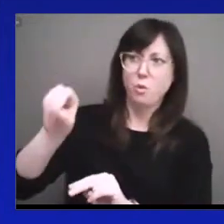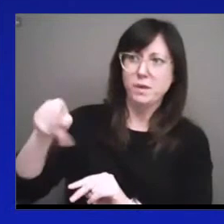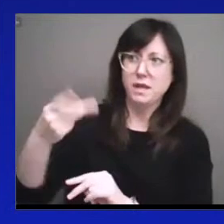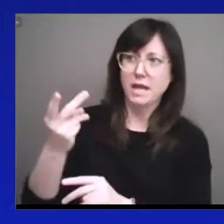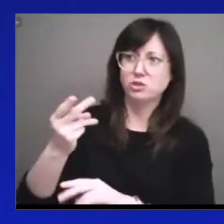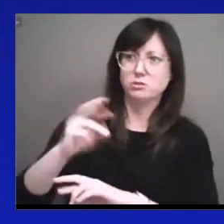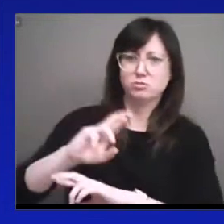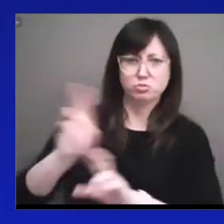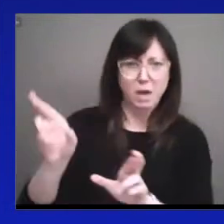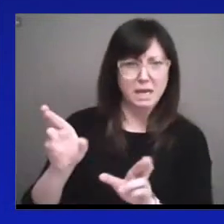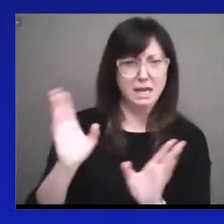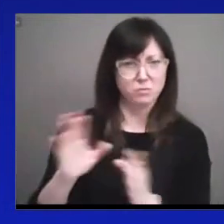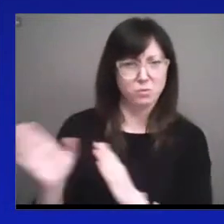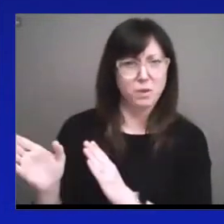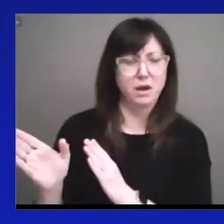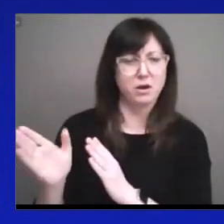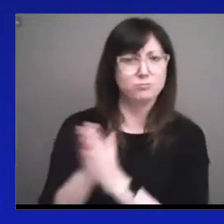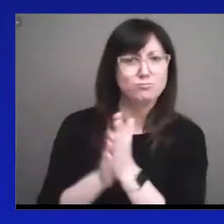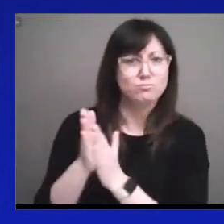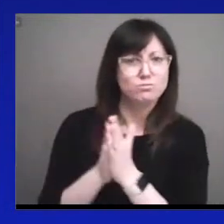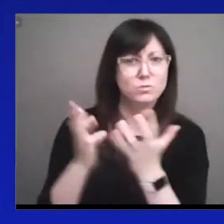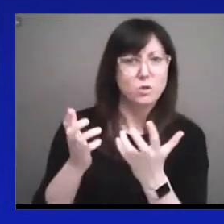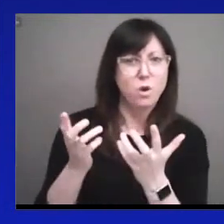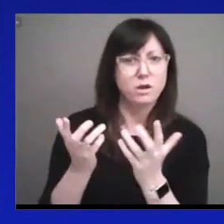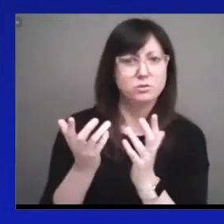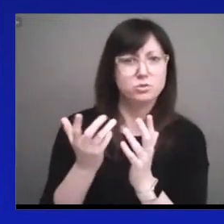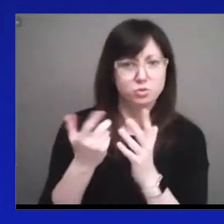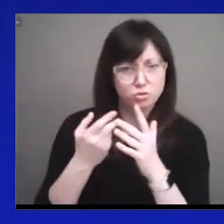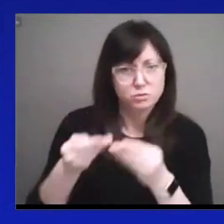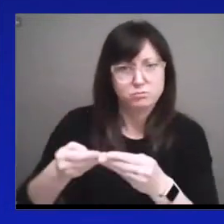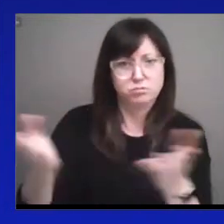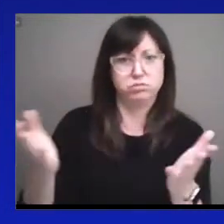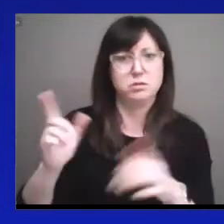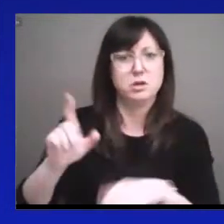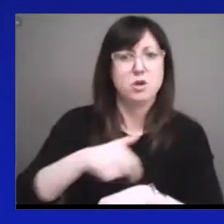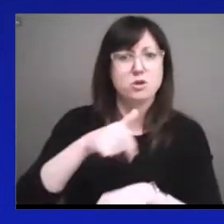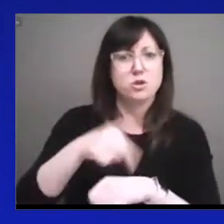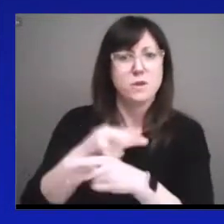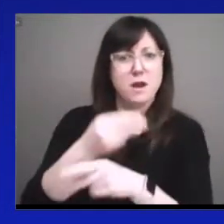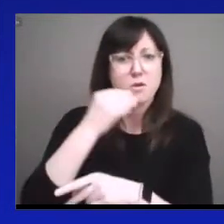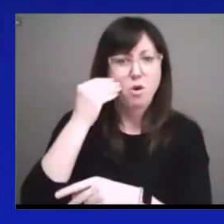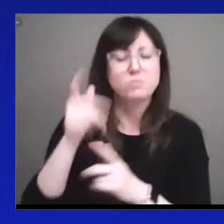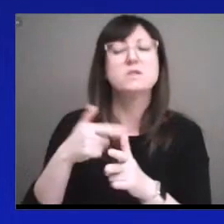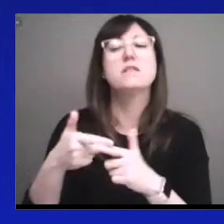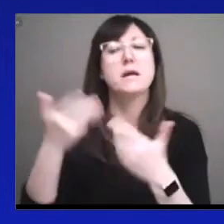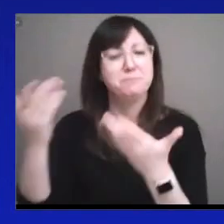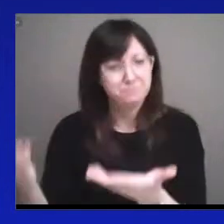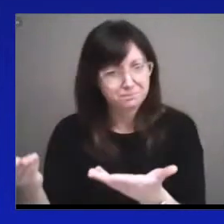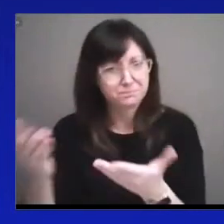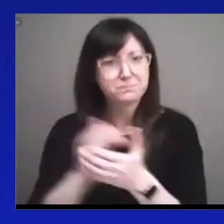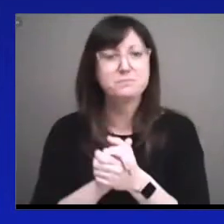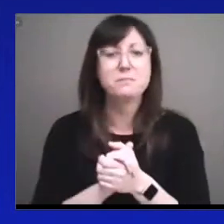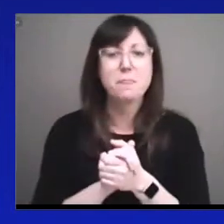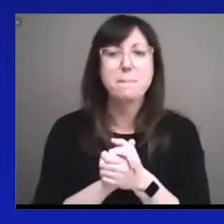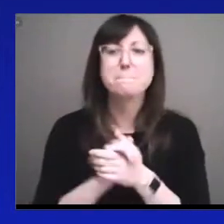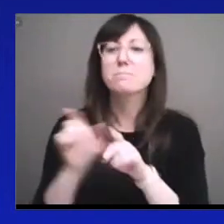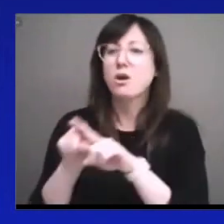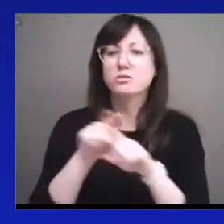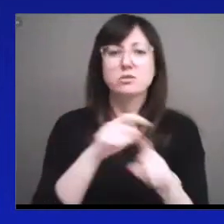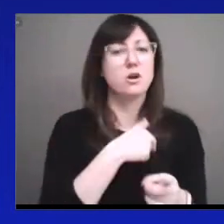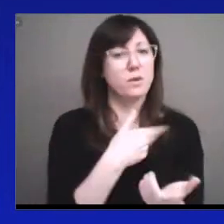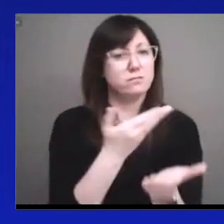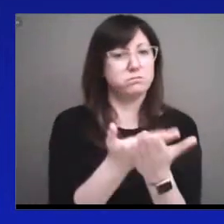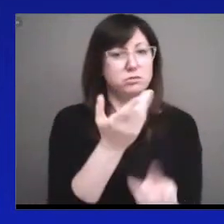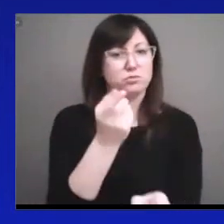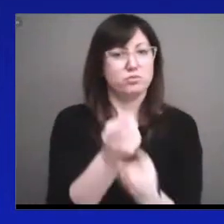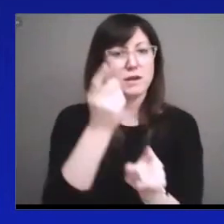effective. So I guess when they made this decision, they looked at us, and as Dr. Etches said, and then we proved that right. When